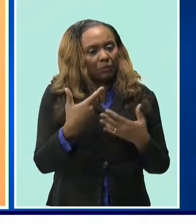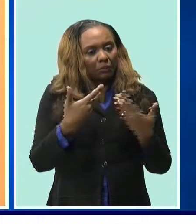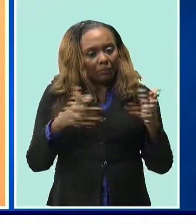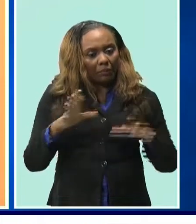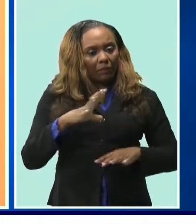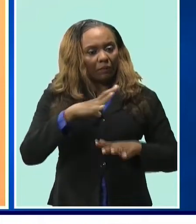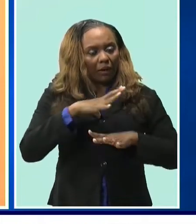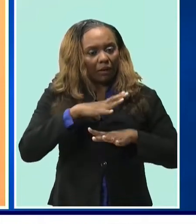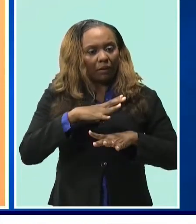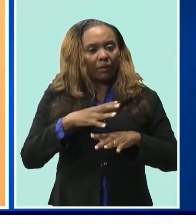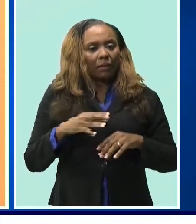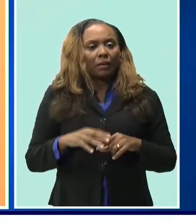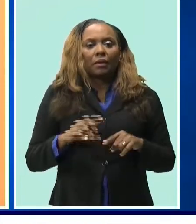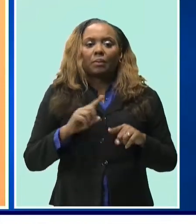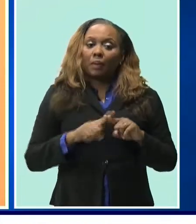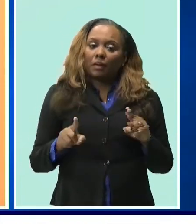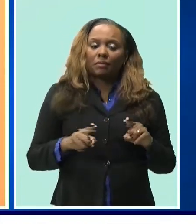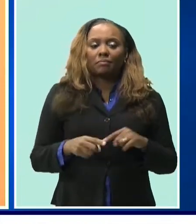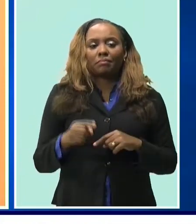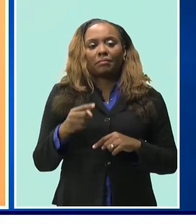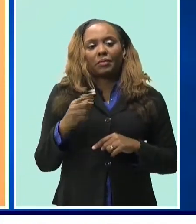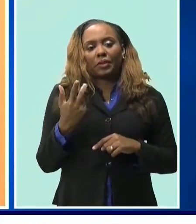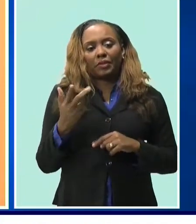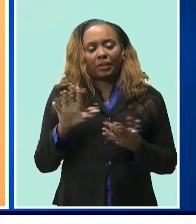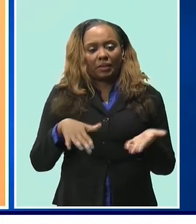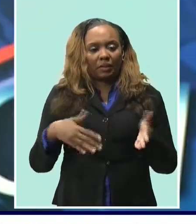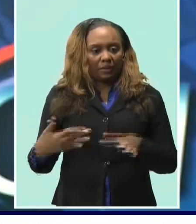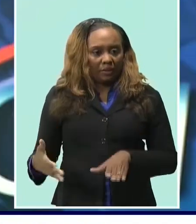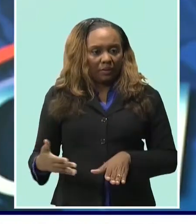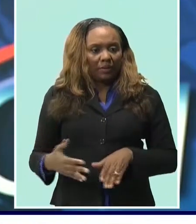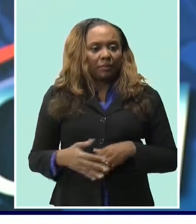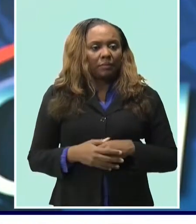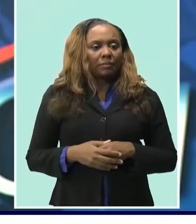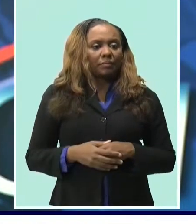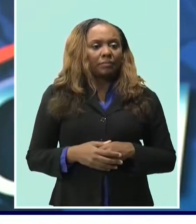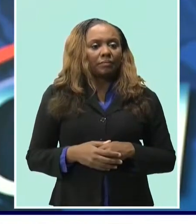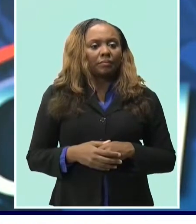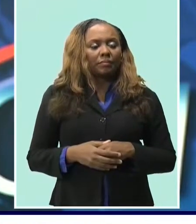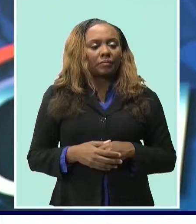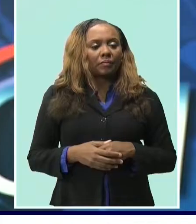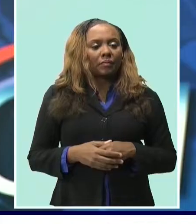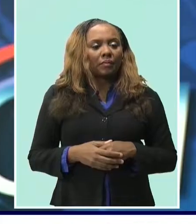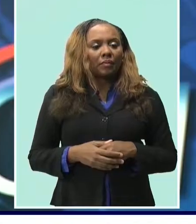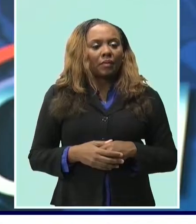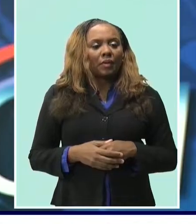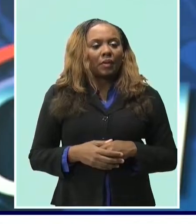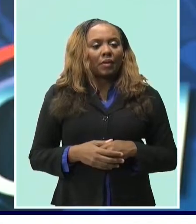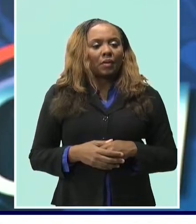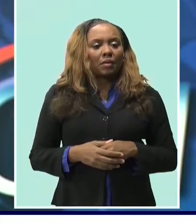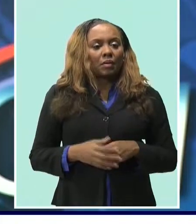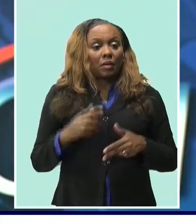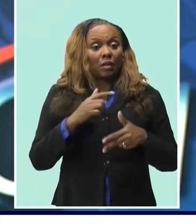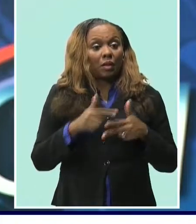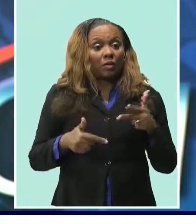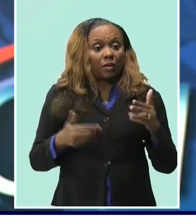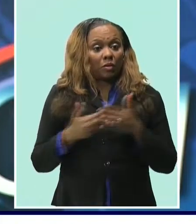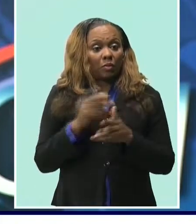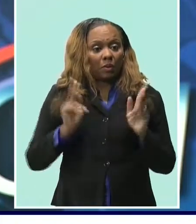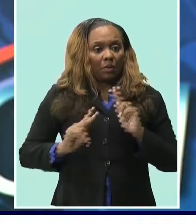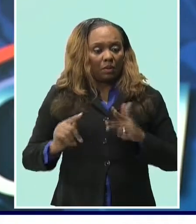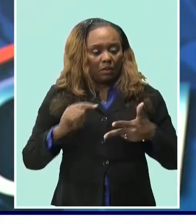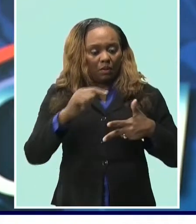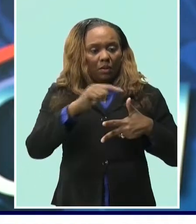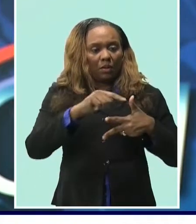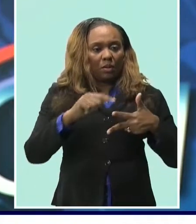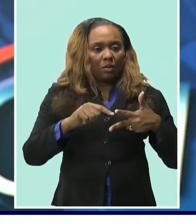and we have unfortunately registered 3 deaths. Well, regarding the new cases, Mr. Carter says 2 are